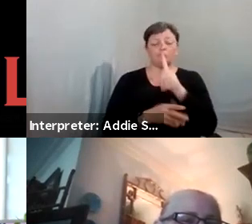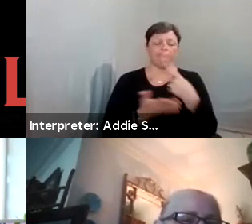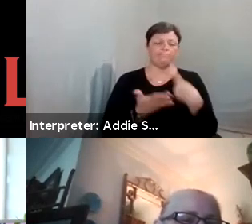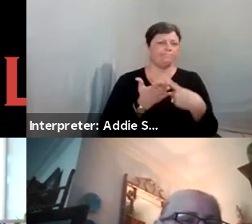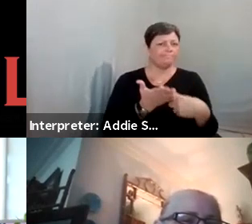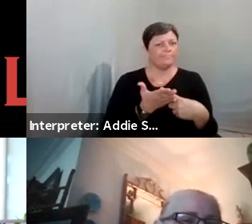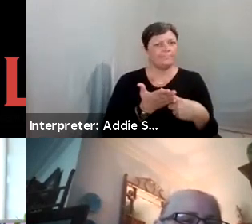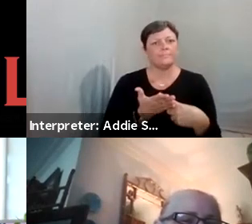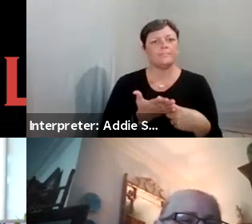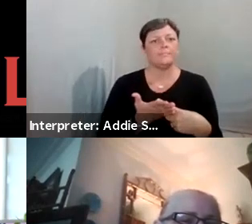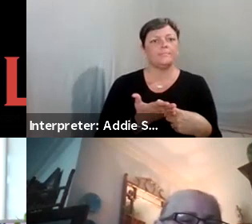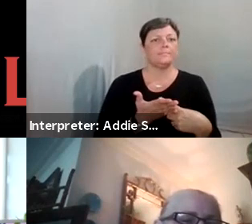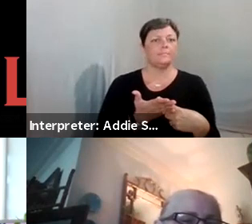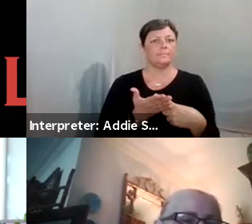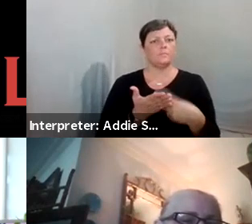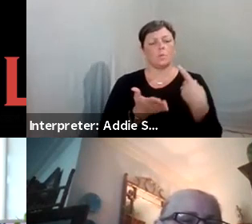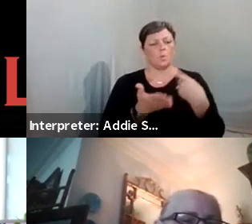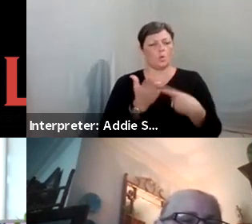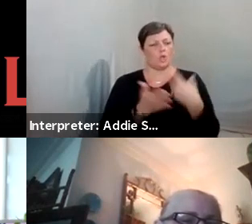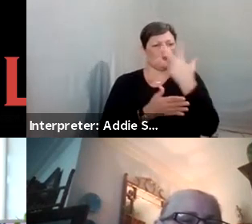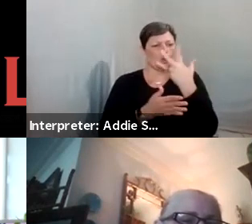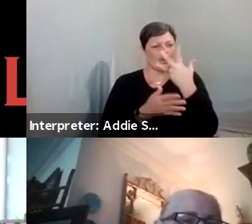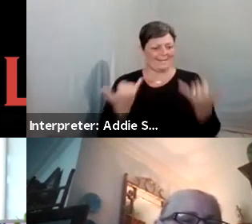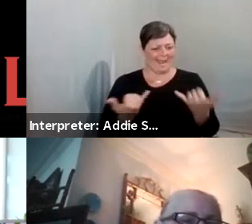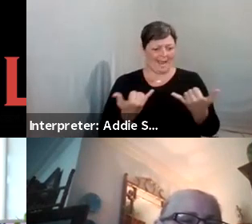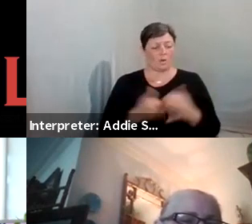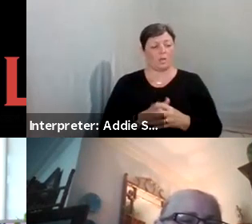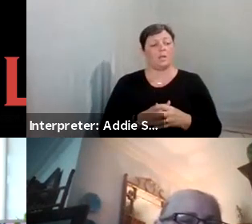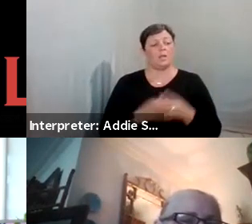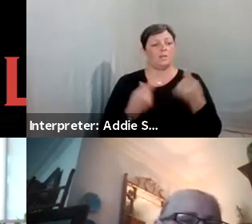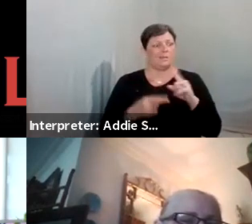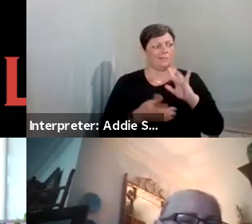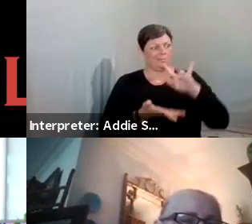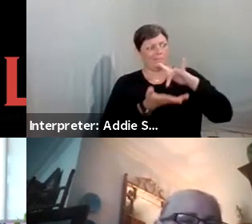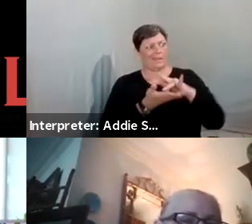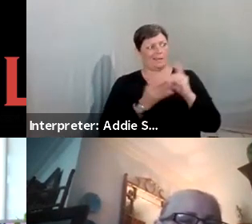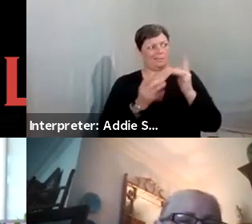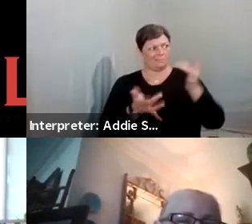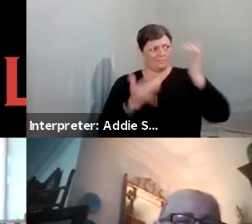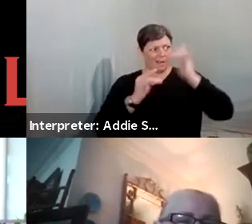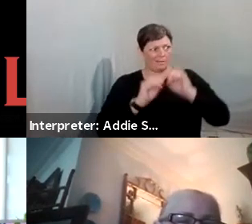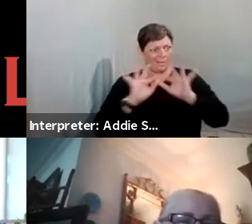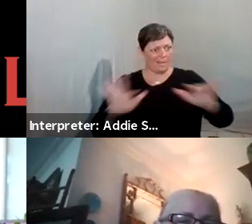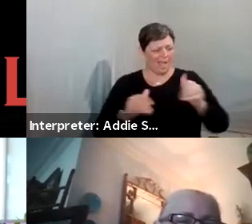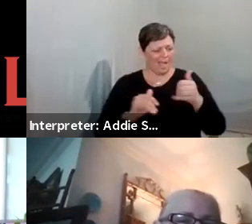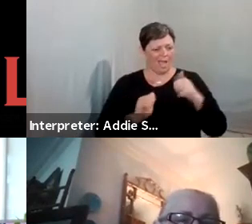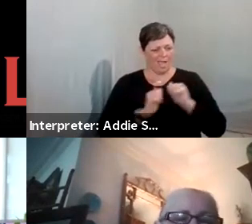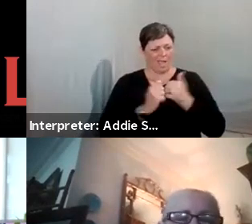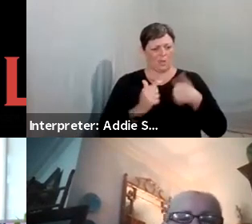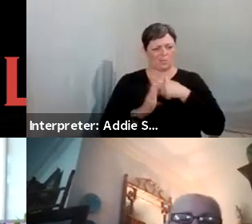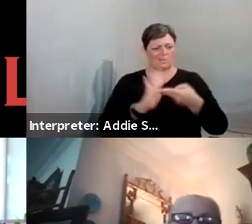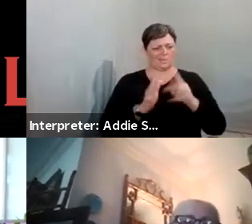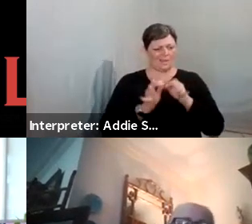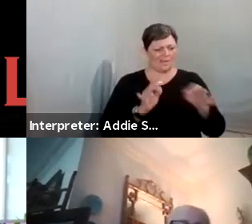discuss what does that look like now? In the middle of a pandemic, how have we started defining what